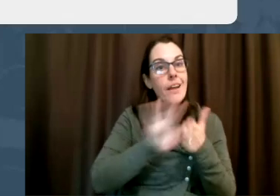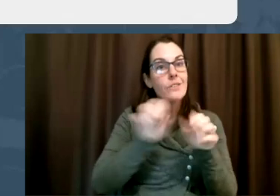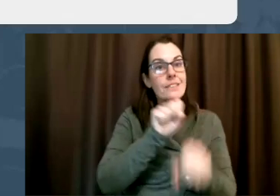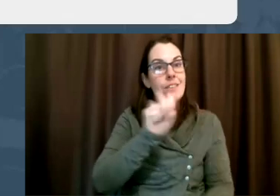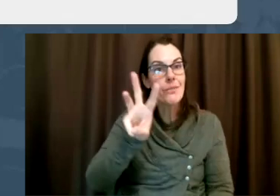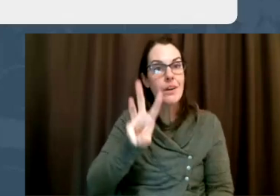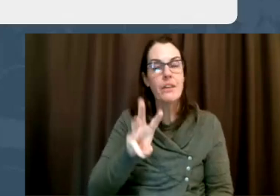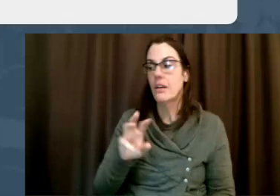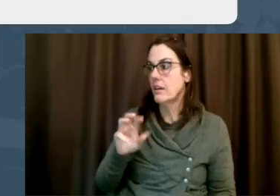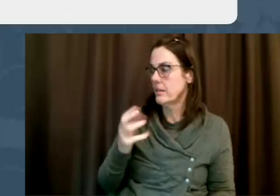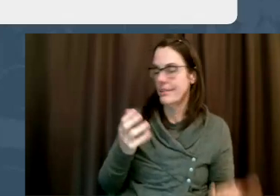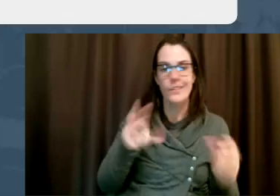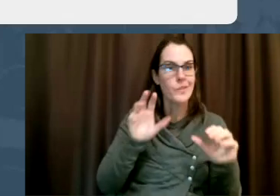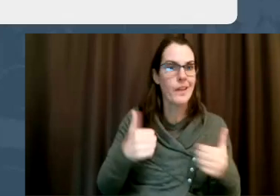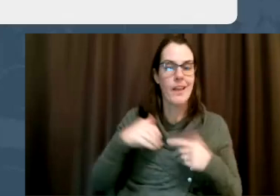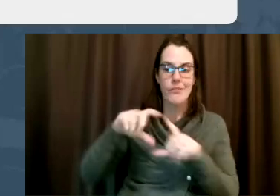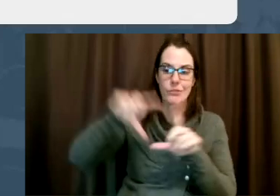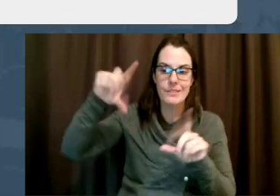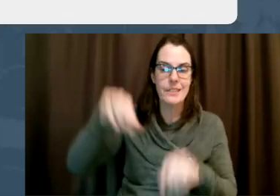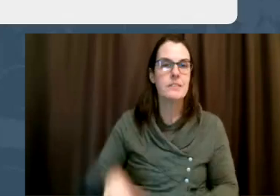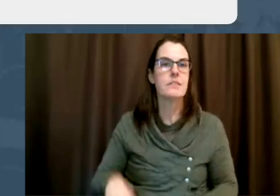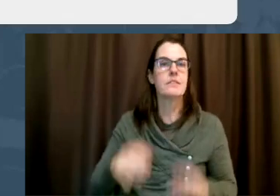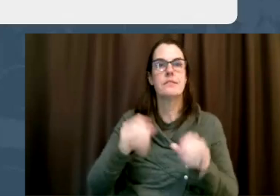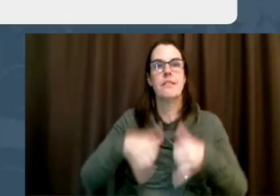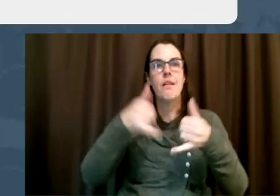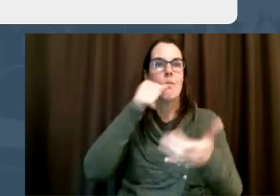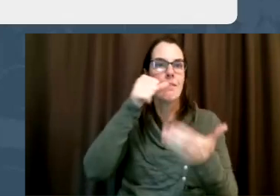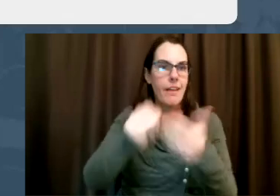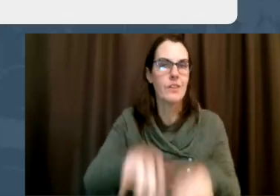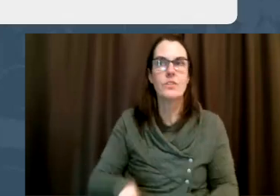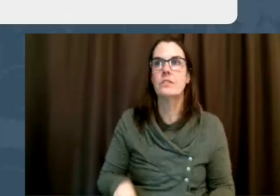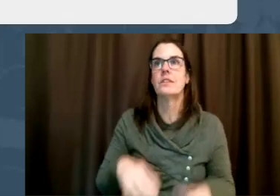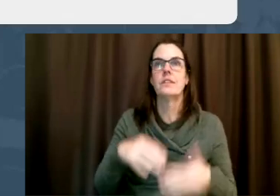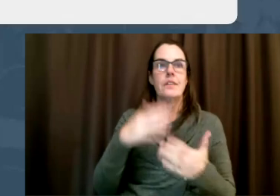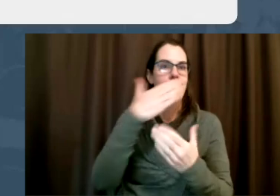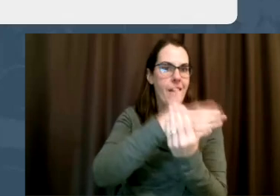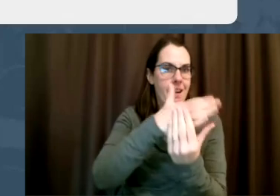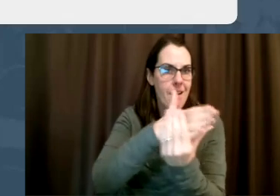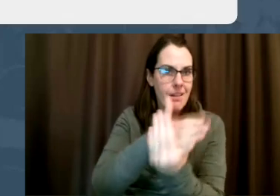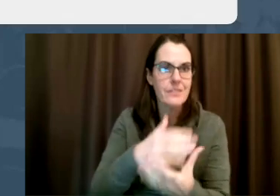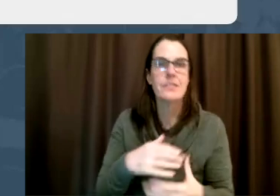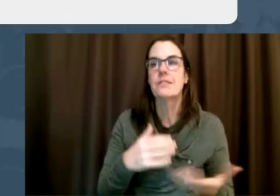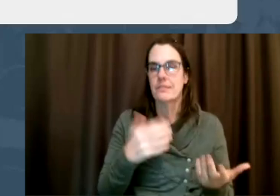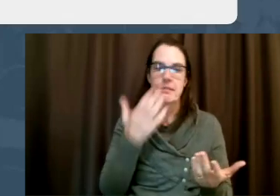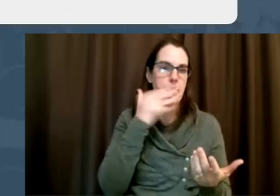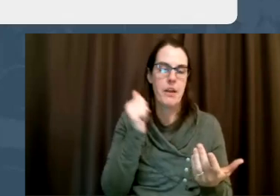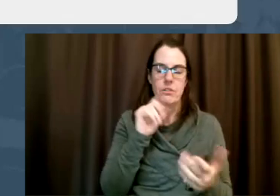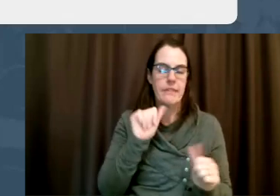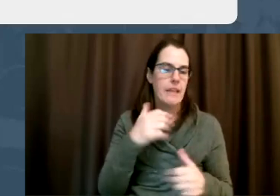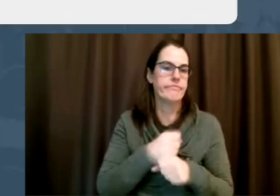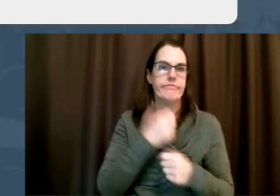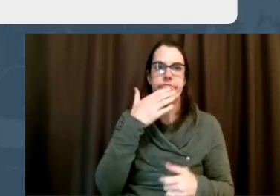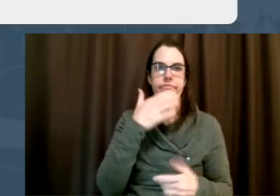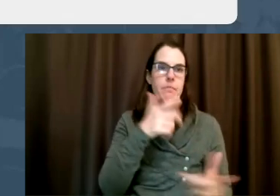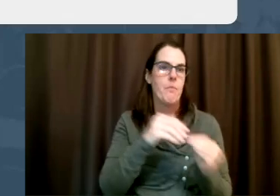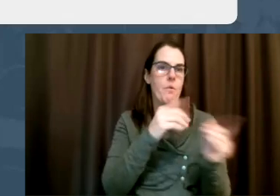retrieve receipts or award letters or other supporting files more easily that way, and it's kind of housed in one place. But in addition to